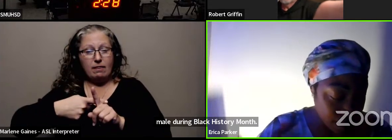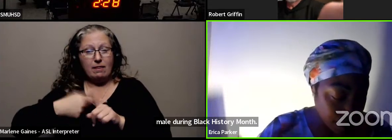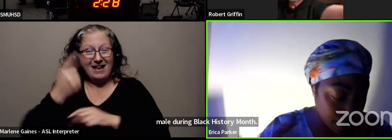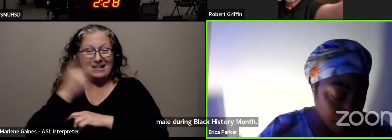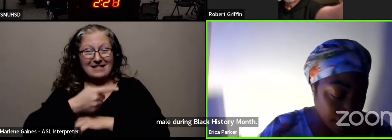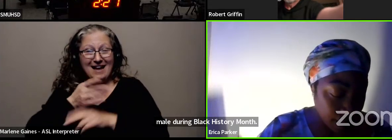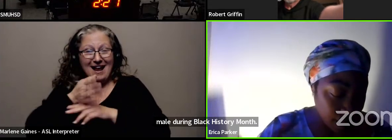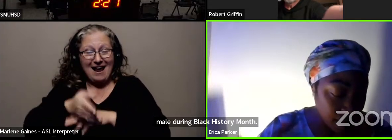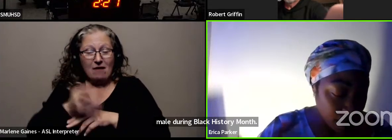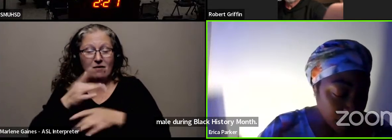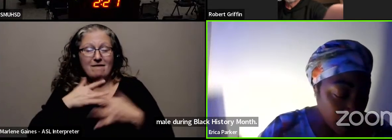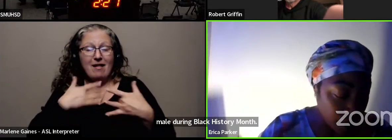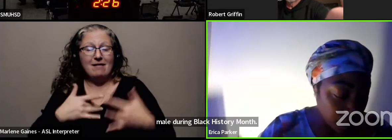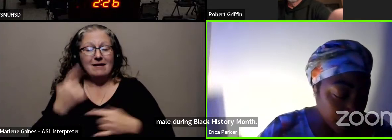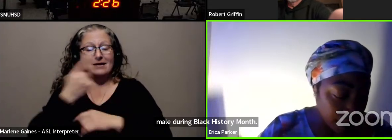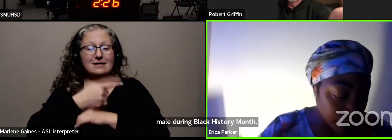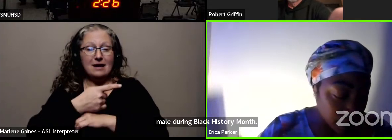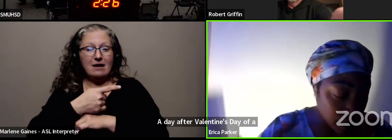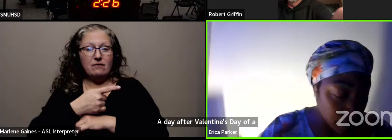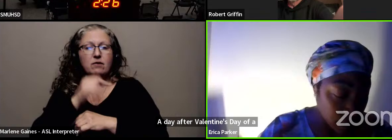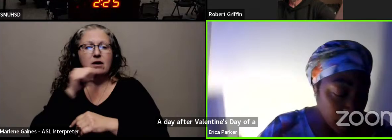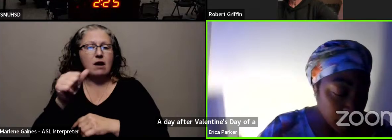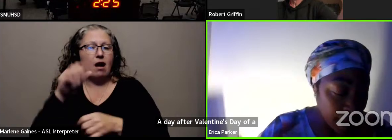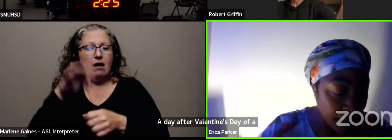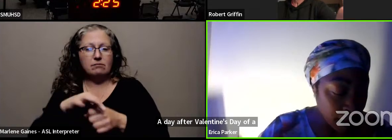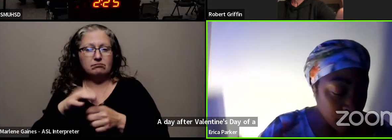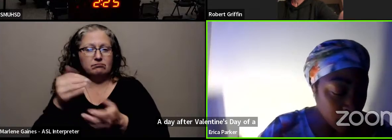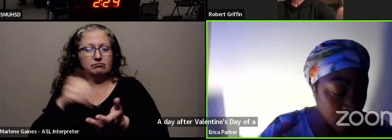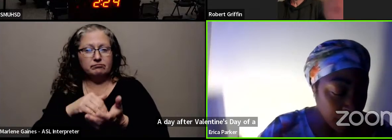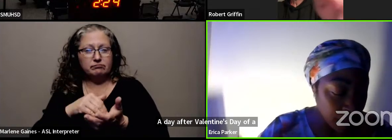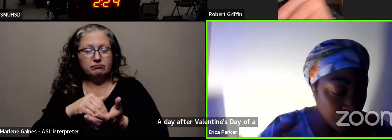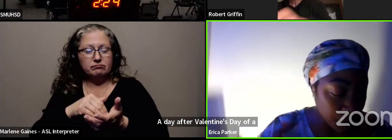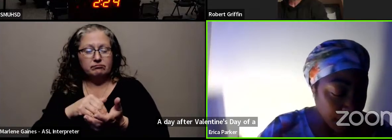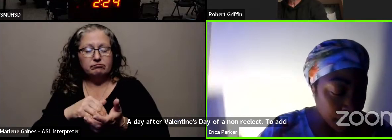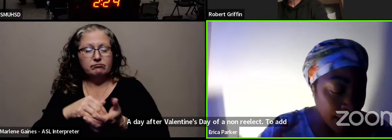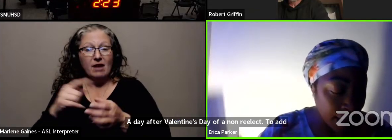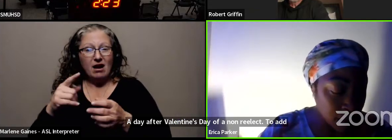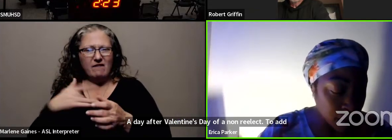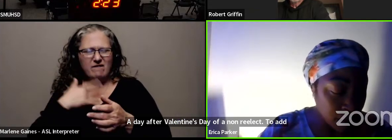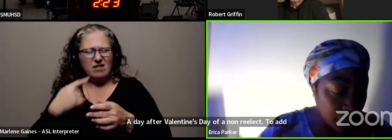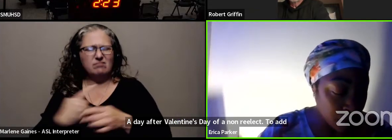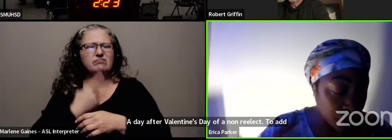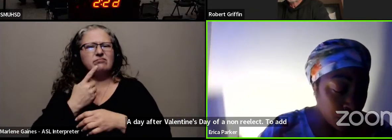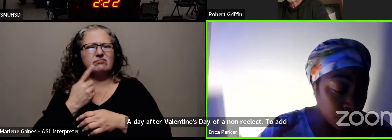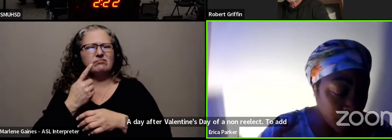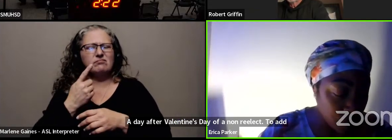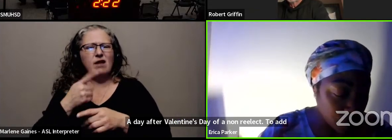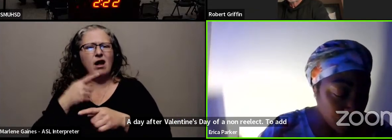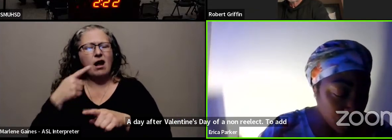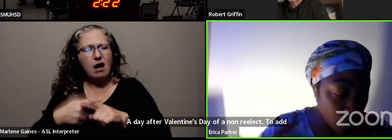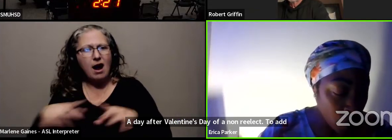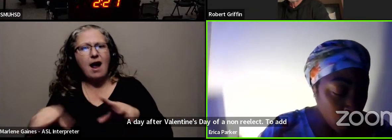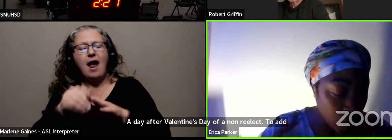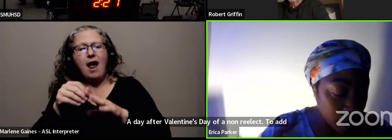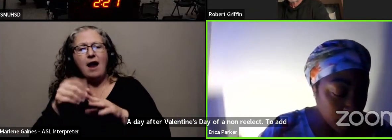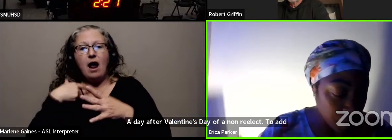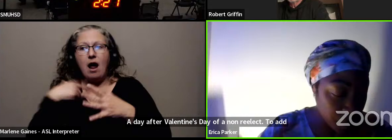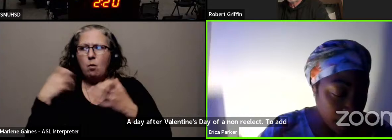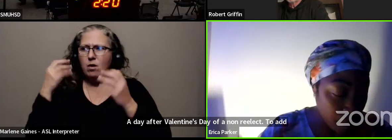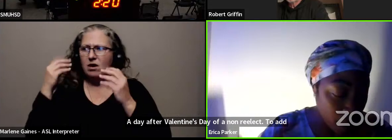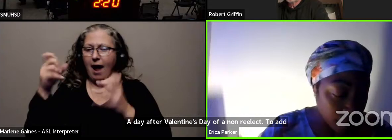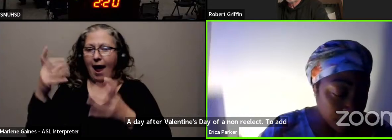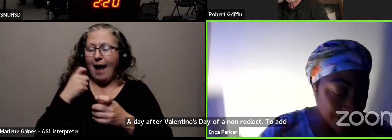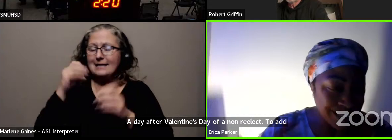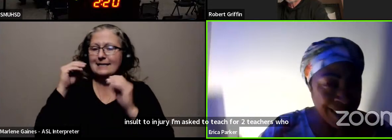after Valentine's Day, of a non-reelect. To add insult to injury, I'm asked to teach for 2 teachers who want